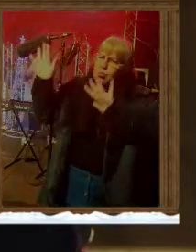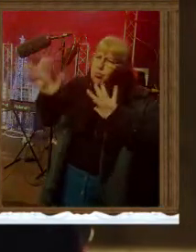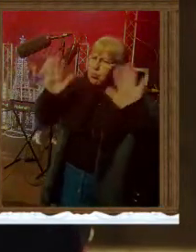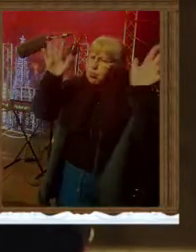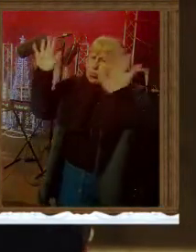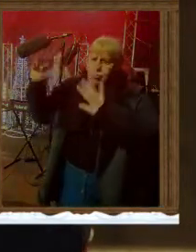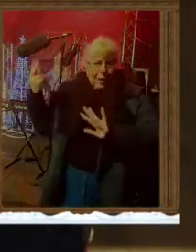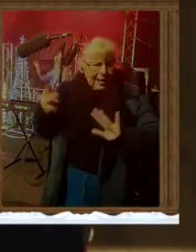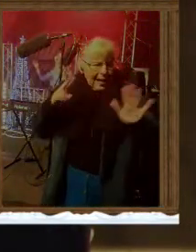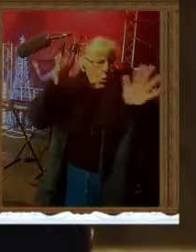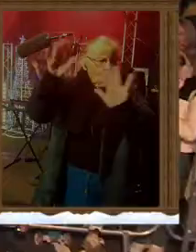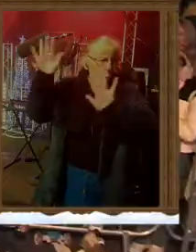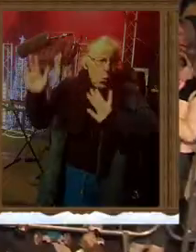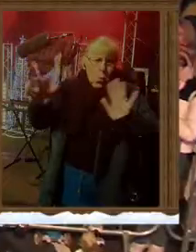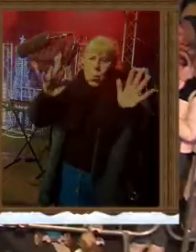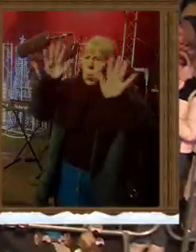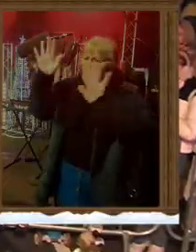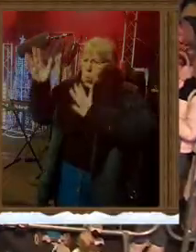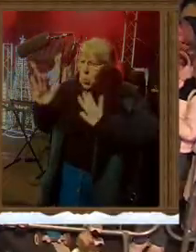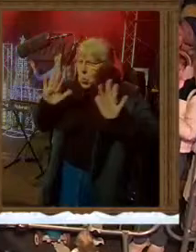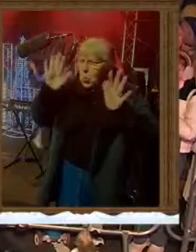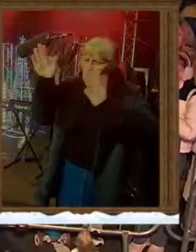cheer.